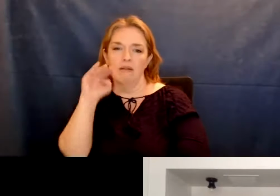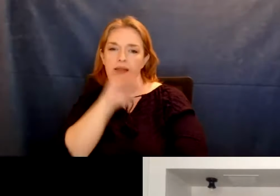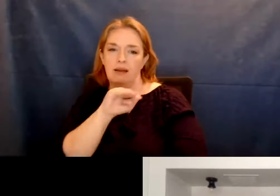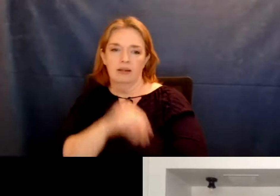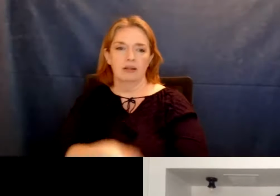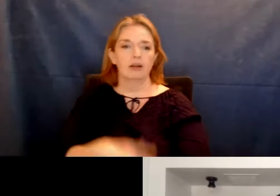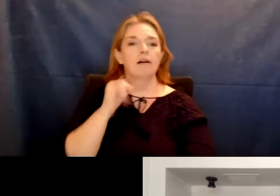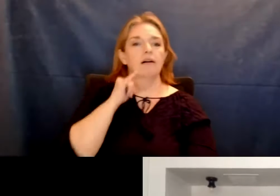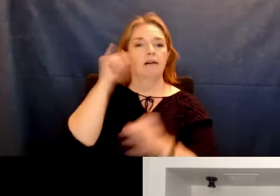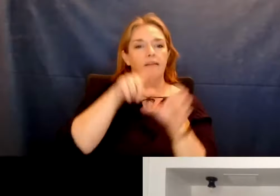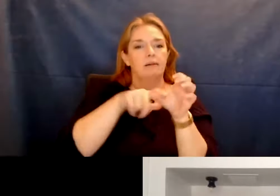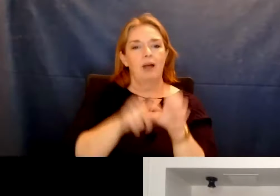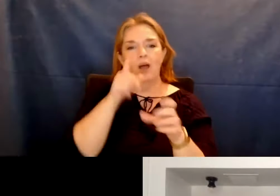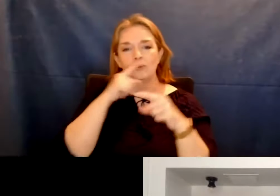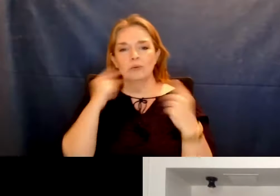white.